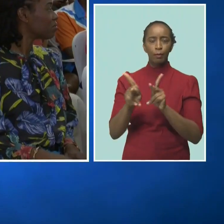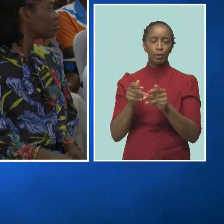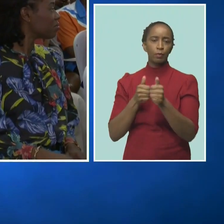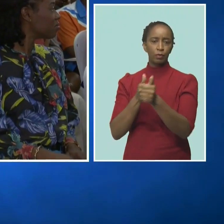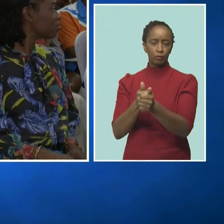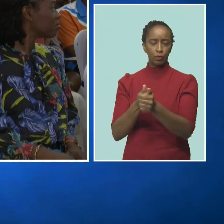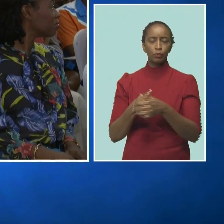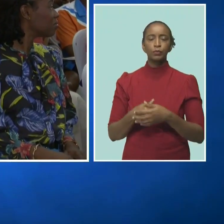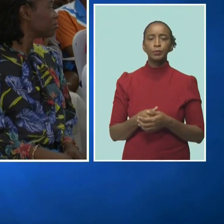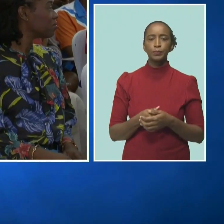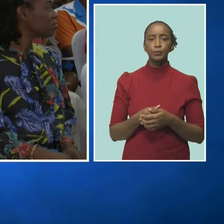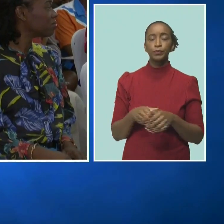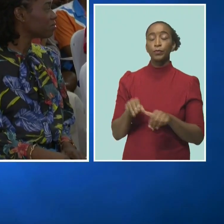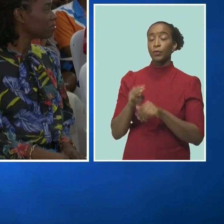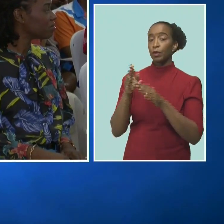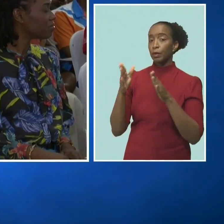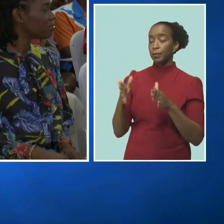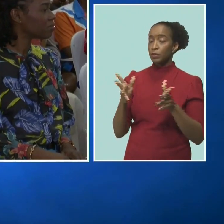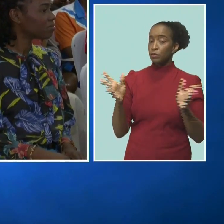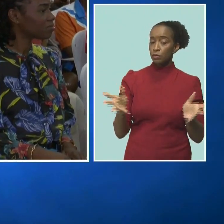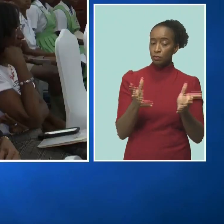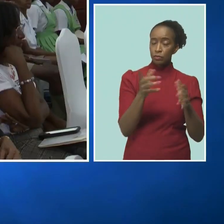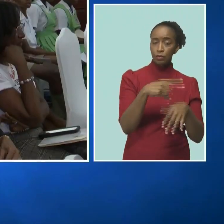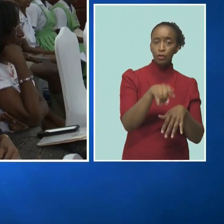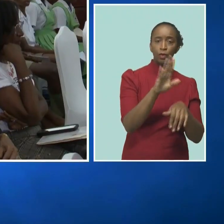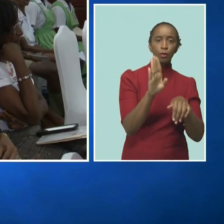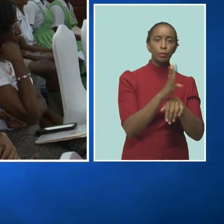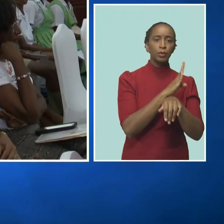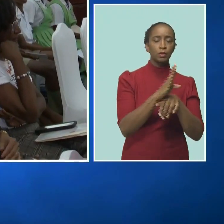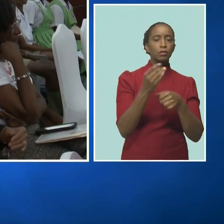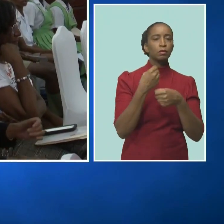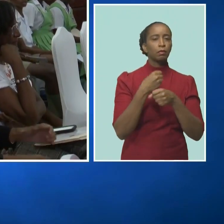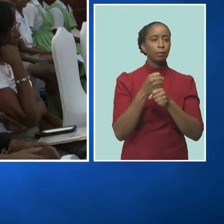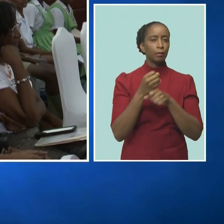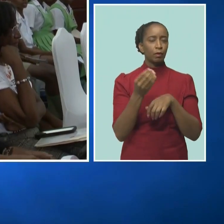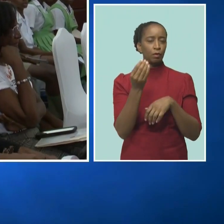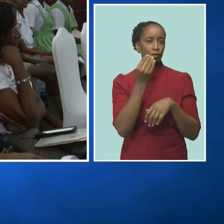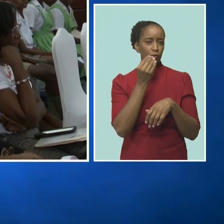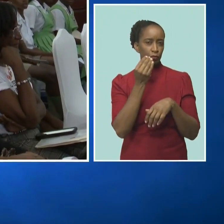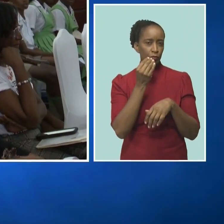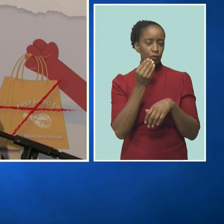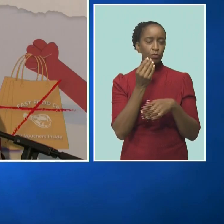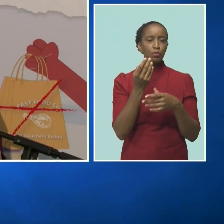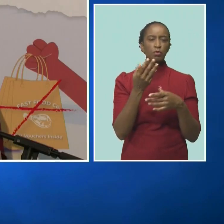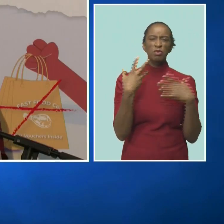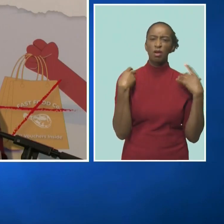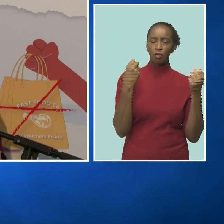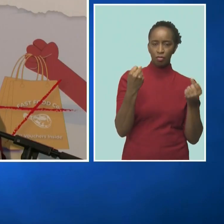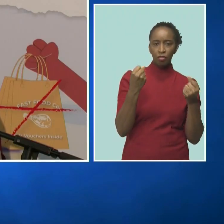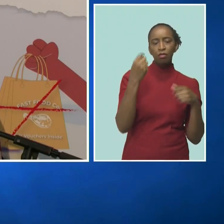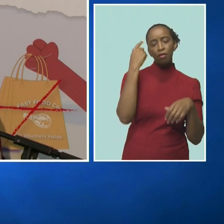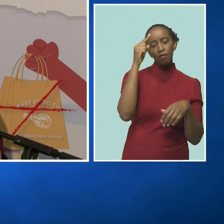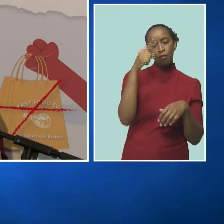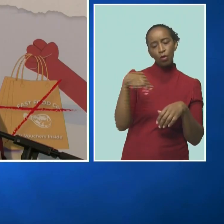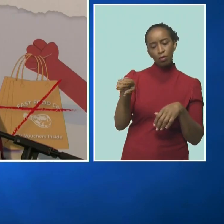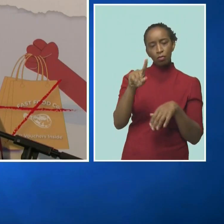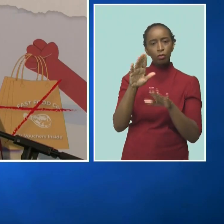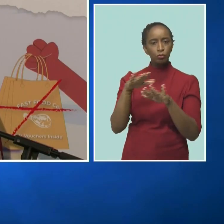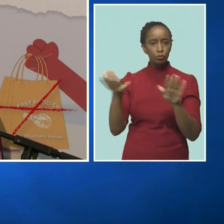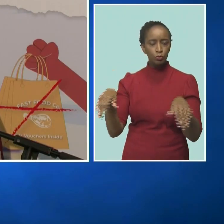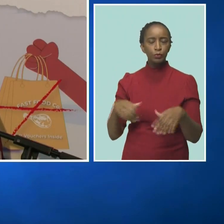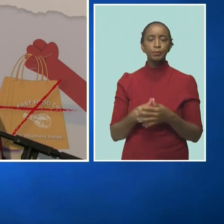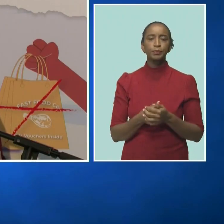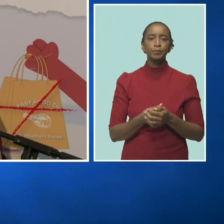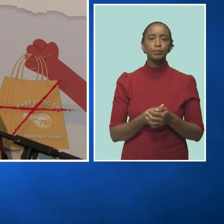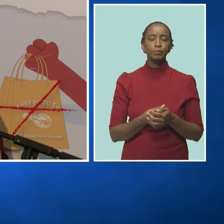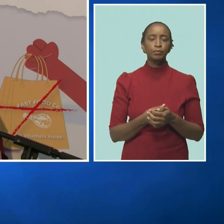Davison Ishmael, is calling on businesses to produce healthier food options for the nation's children. The policy side of things, you're pushing an open